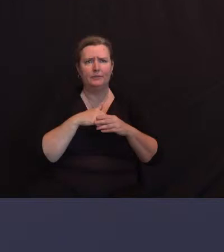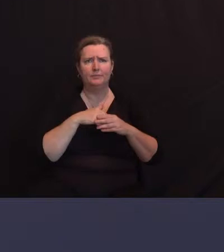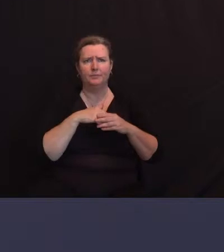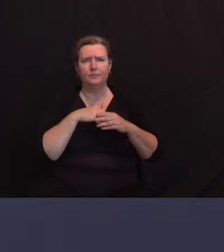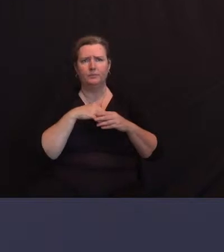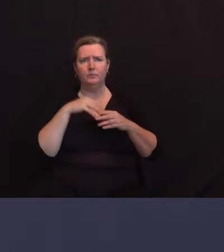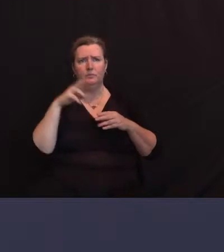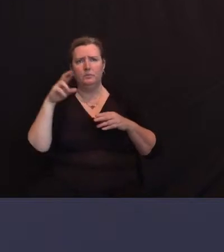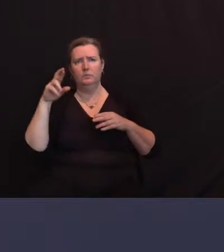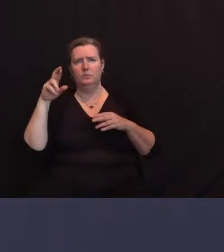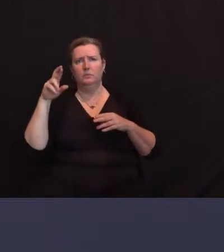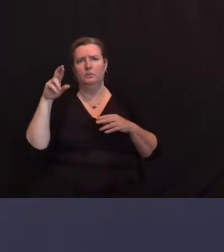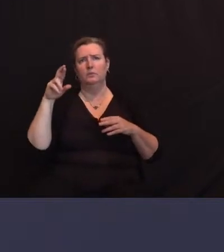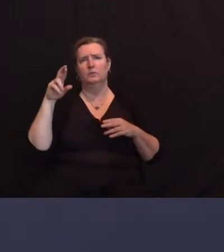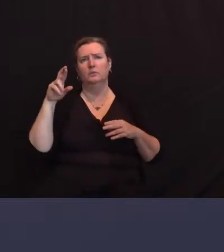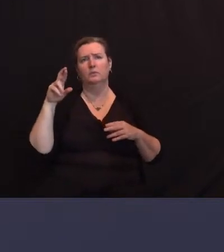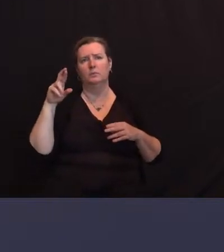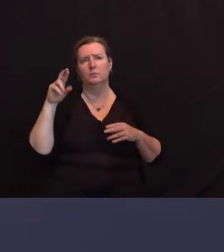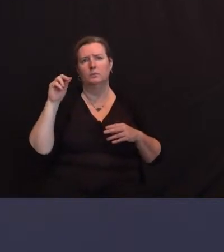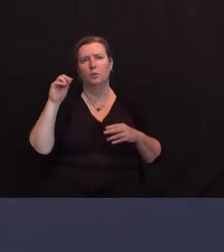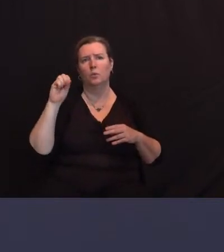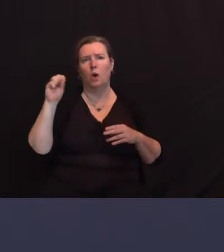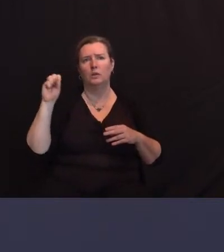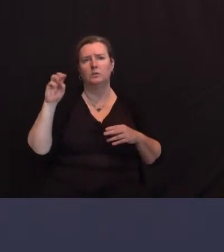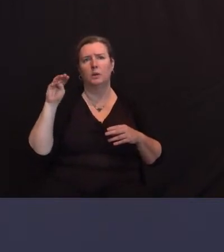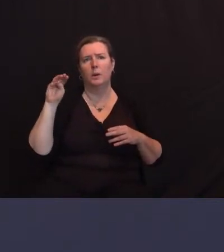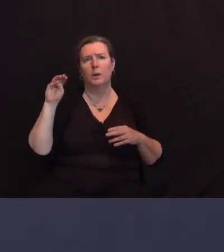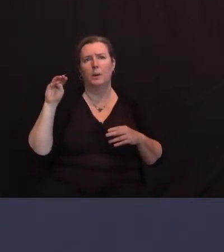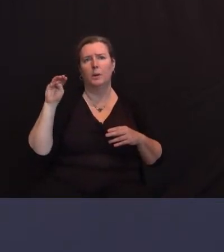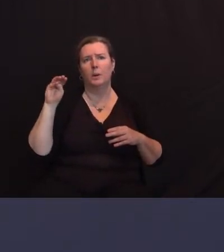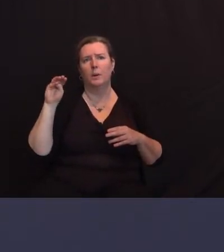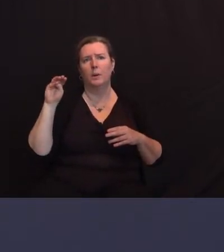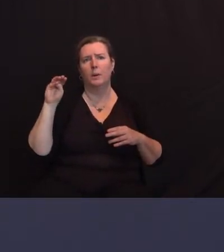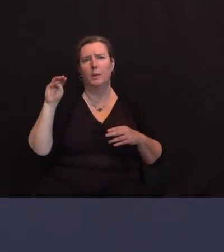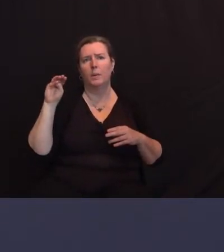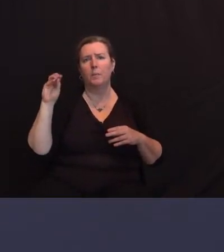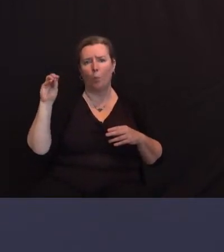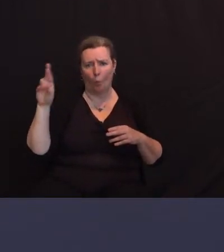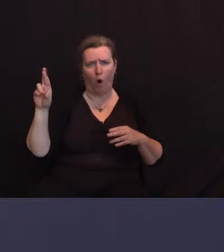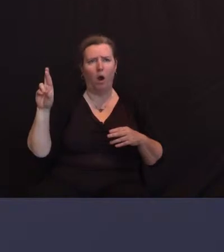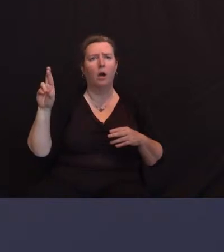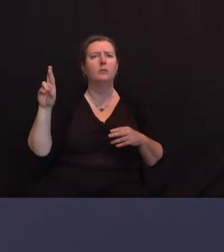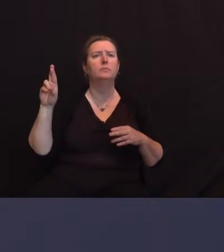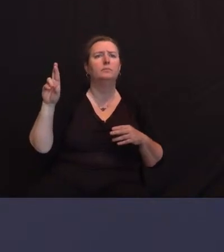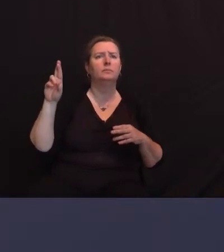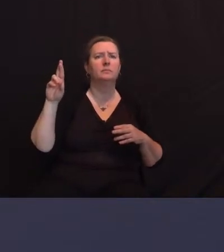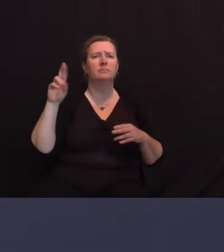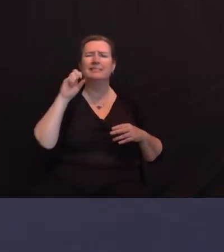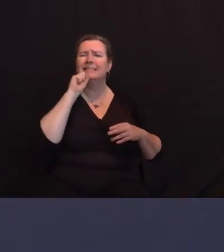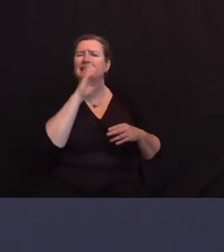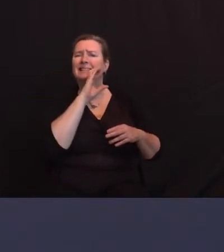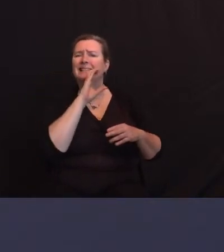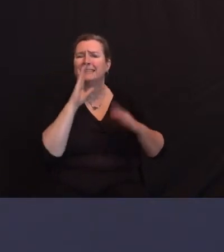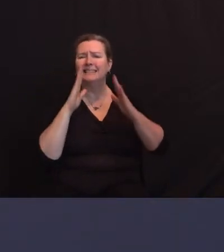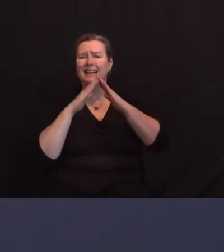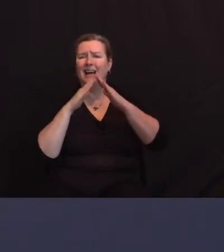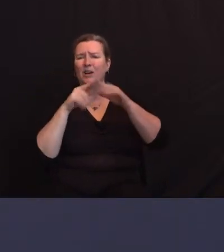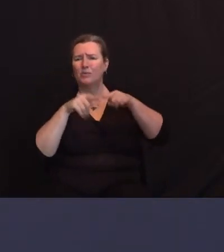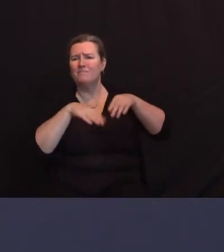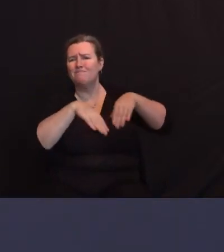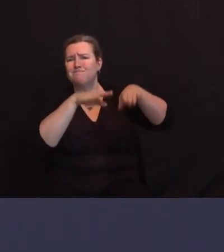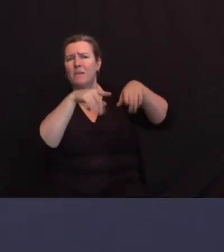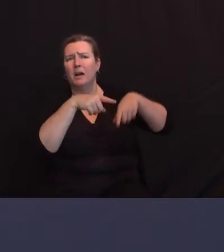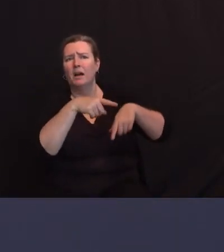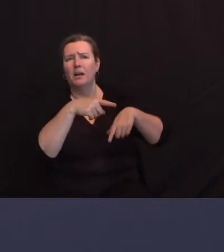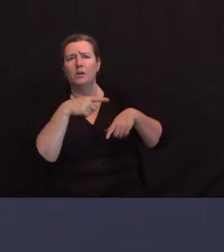we assured them, we will be there with them, whether that's with the insurance issues, SBA, public assistance, mitigation